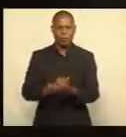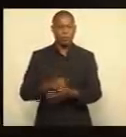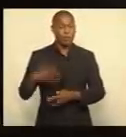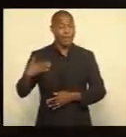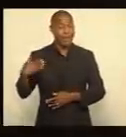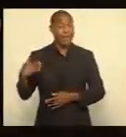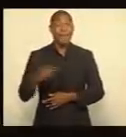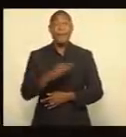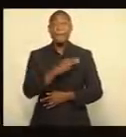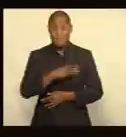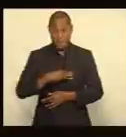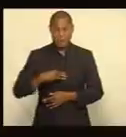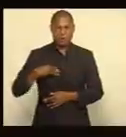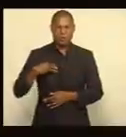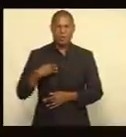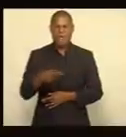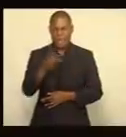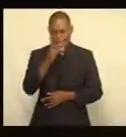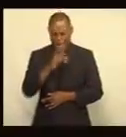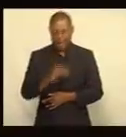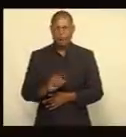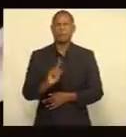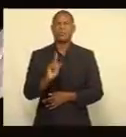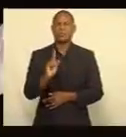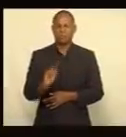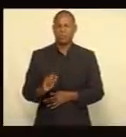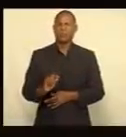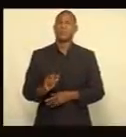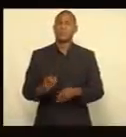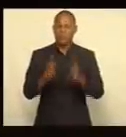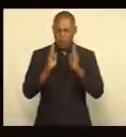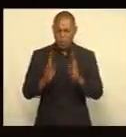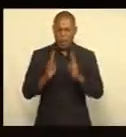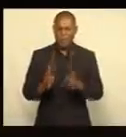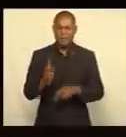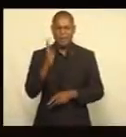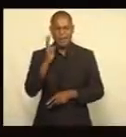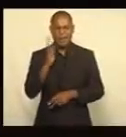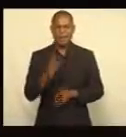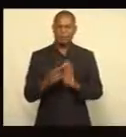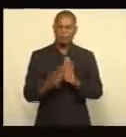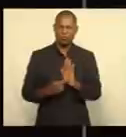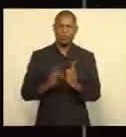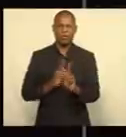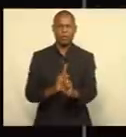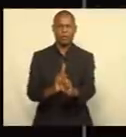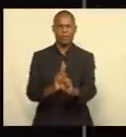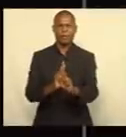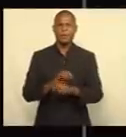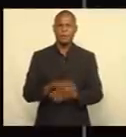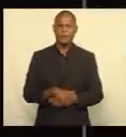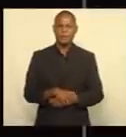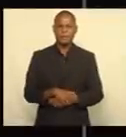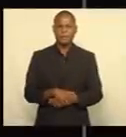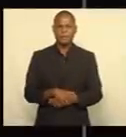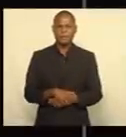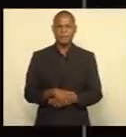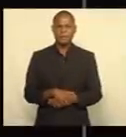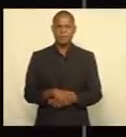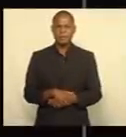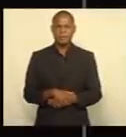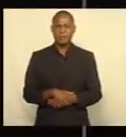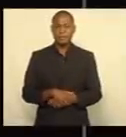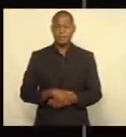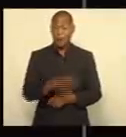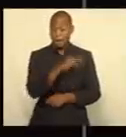that we can revert back to normalcy if everyone follow the rule. Edwin. Naka Christiana, the Ministry of